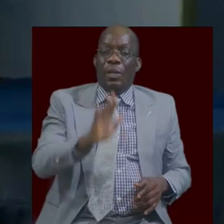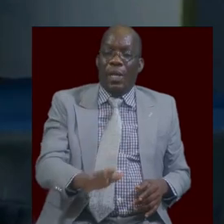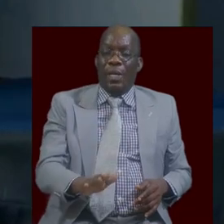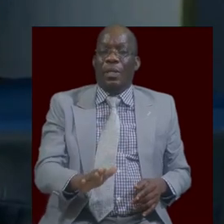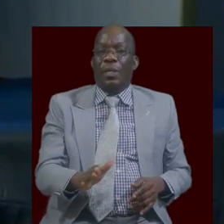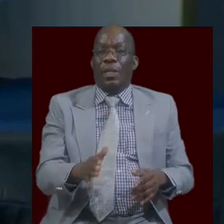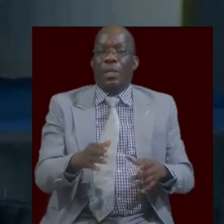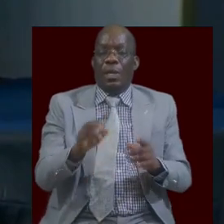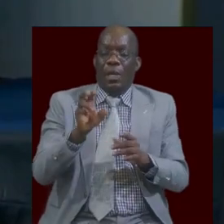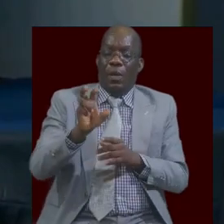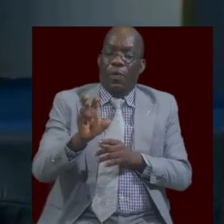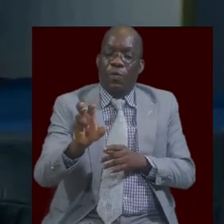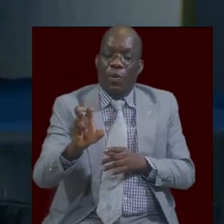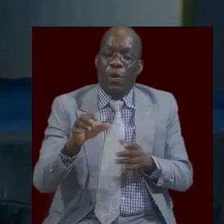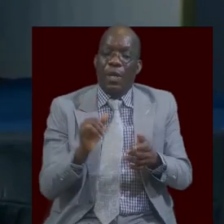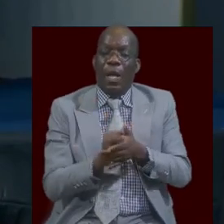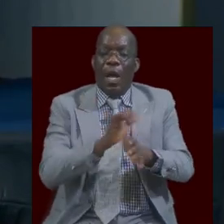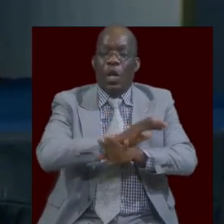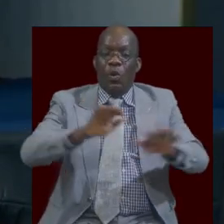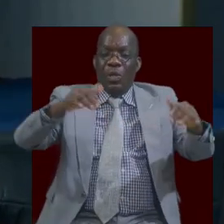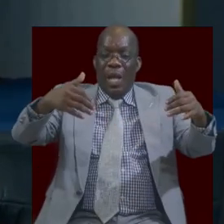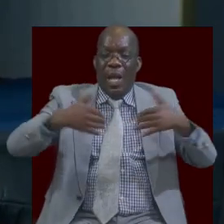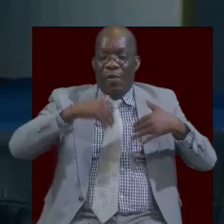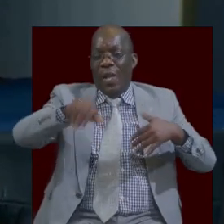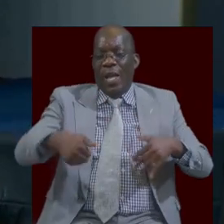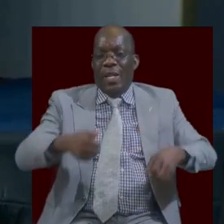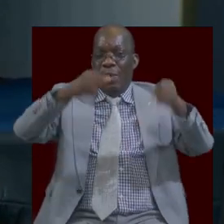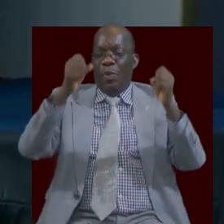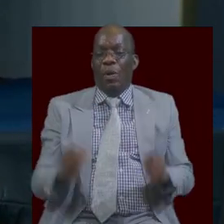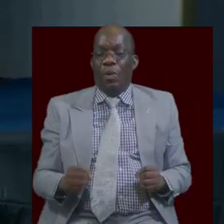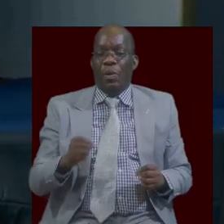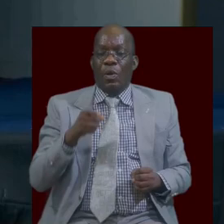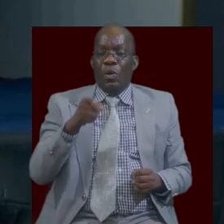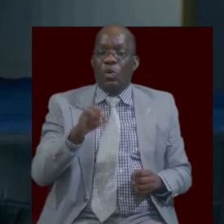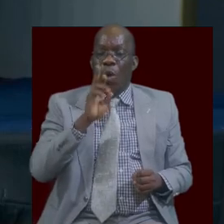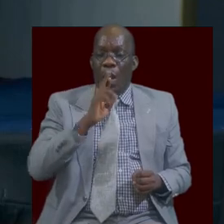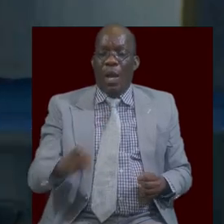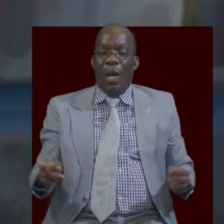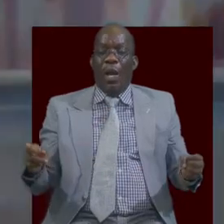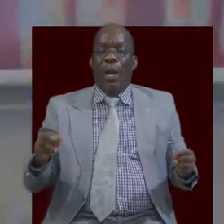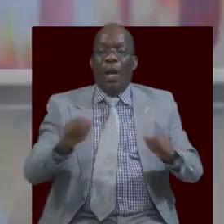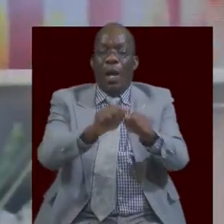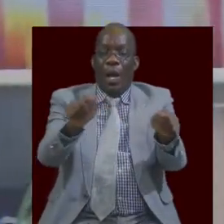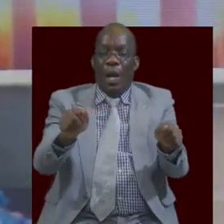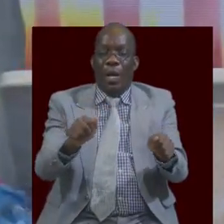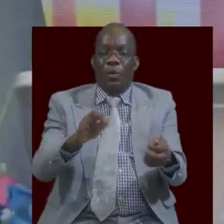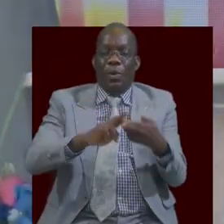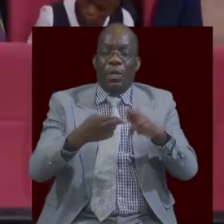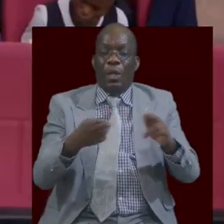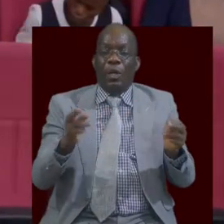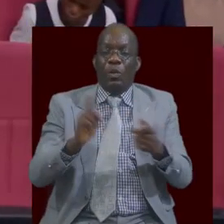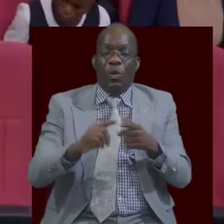that doesn't carry any power. You are associated to this. That relationship